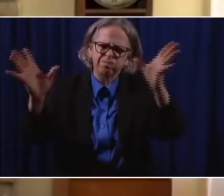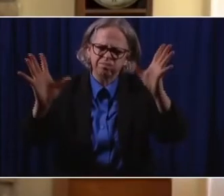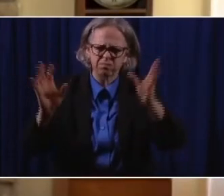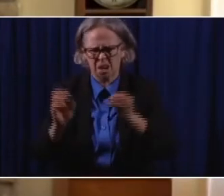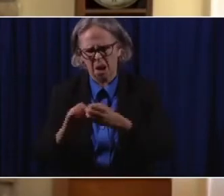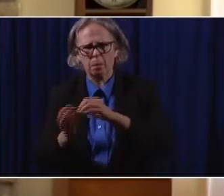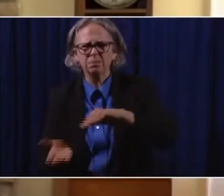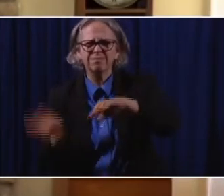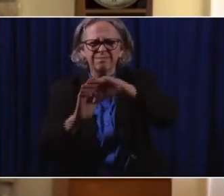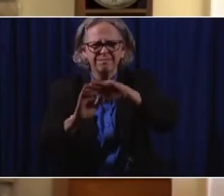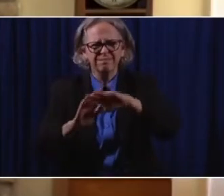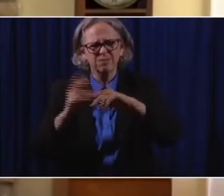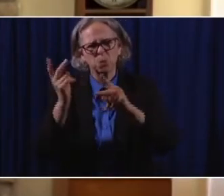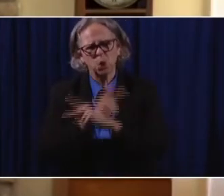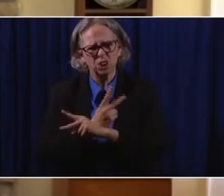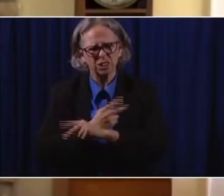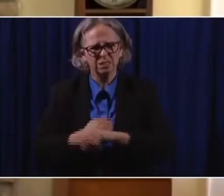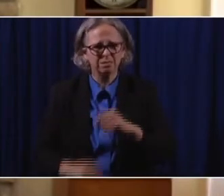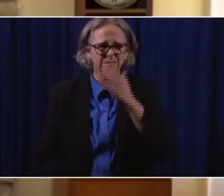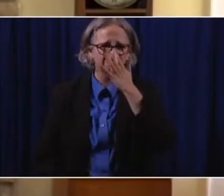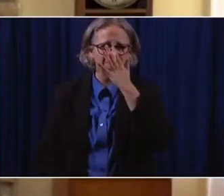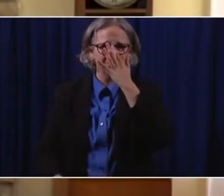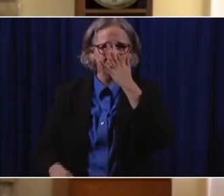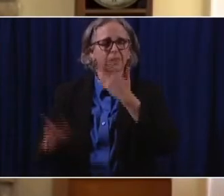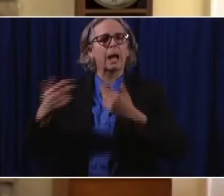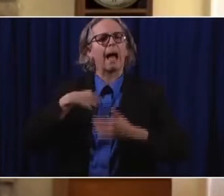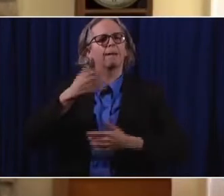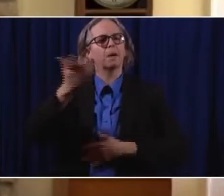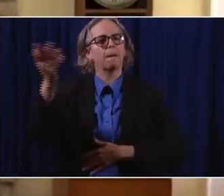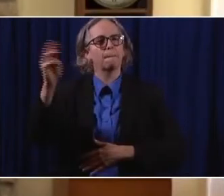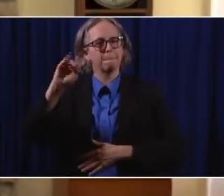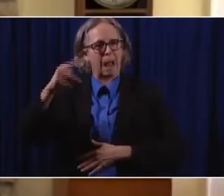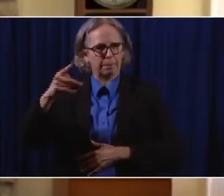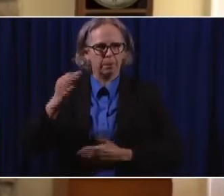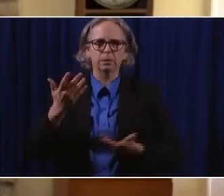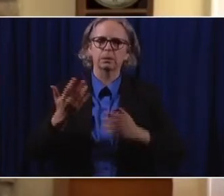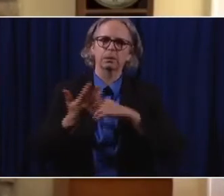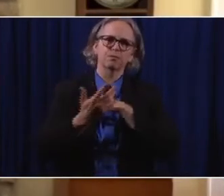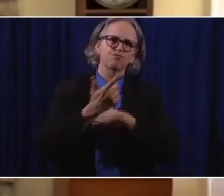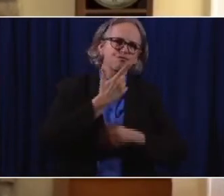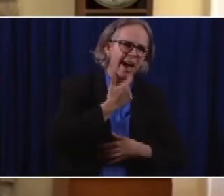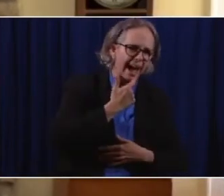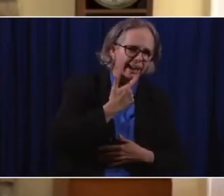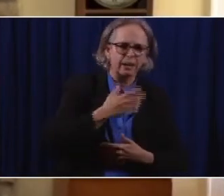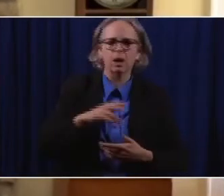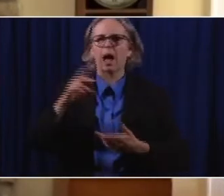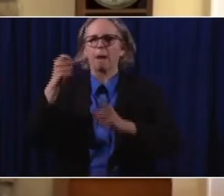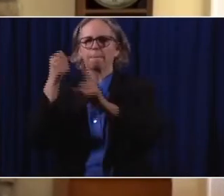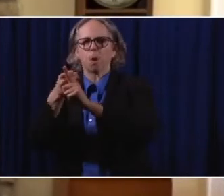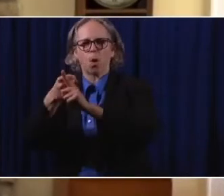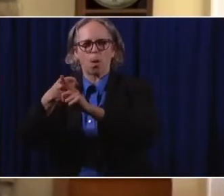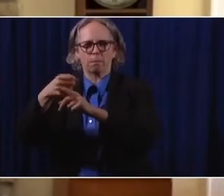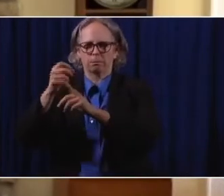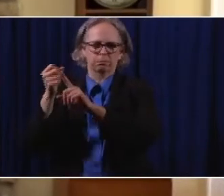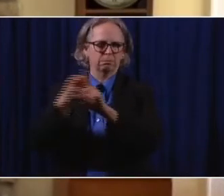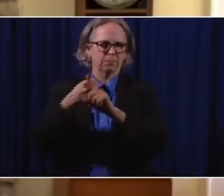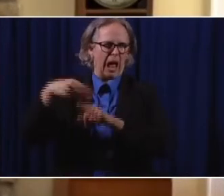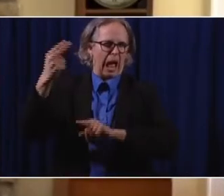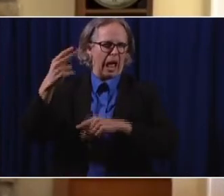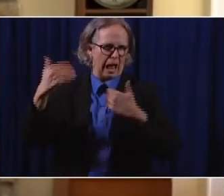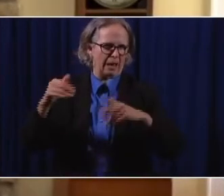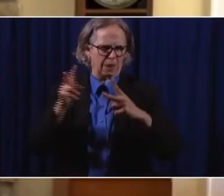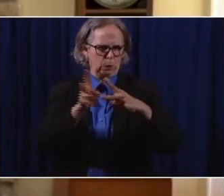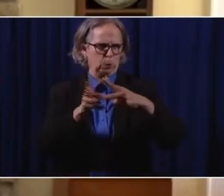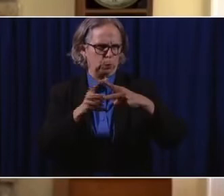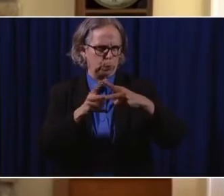This map now shows how many counties are red and how many are high incidence. So